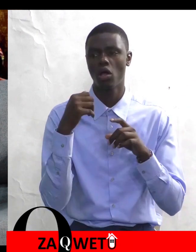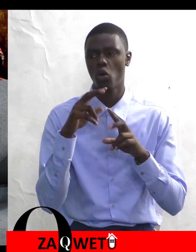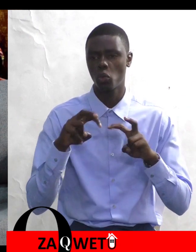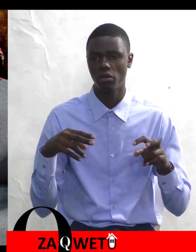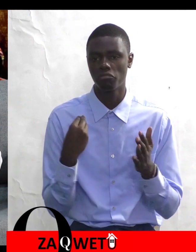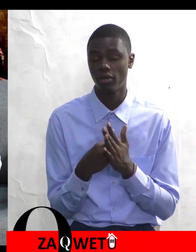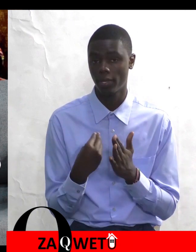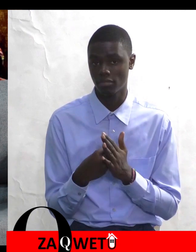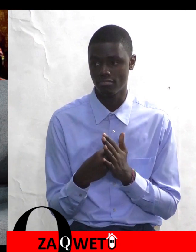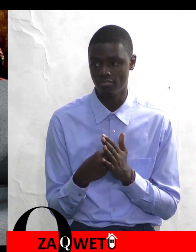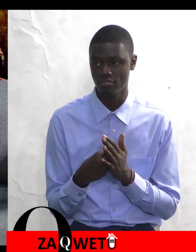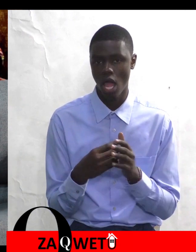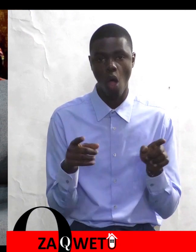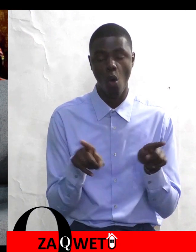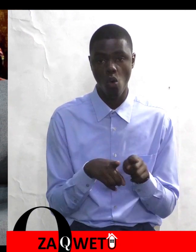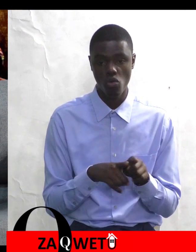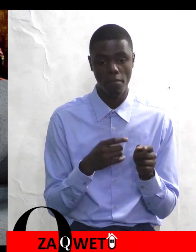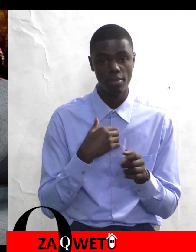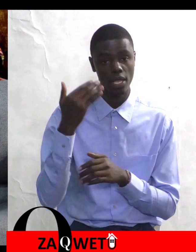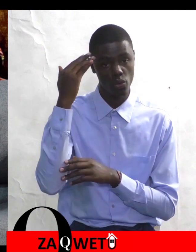Ni wale wanaleto huku kuhustle.